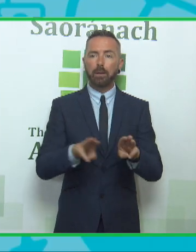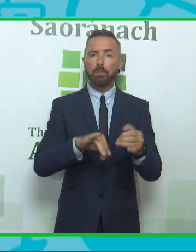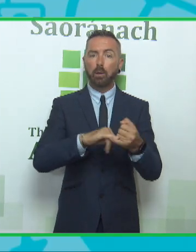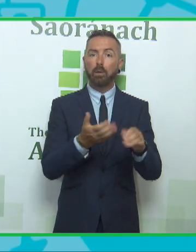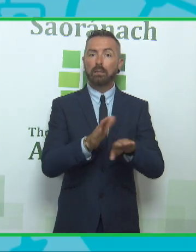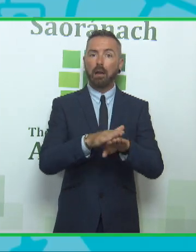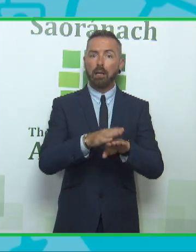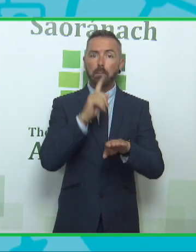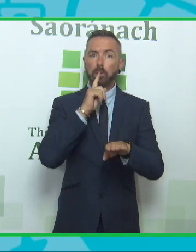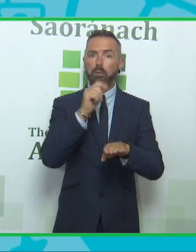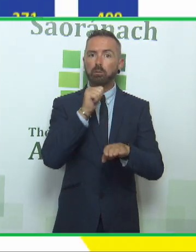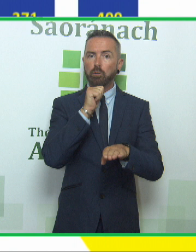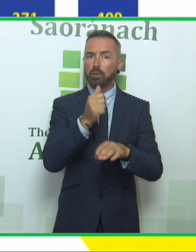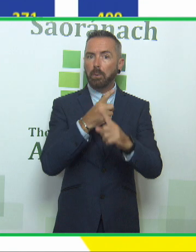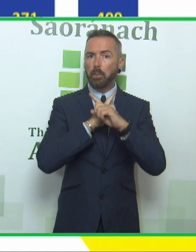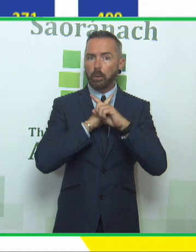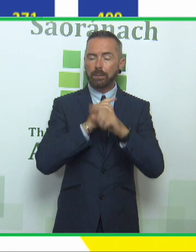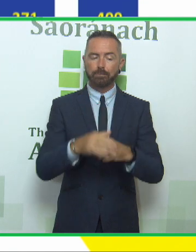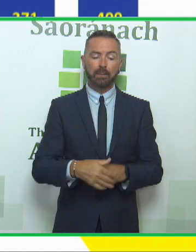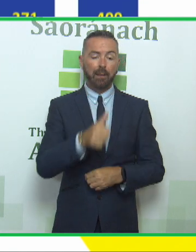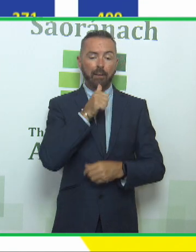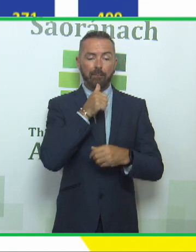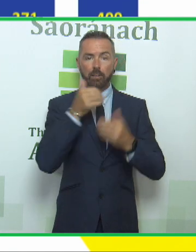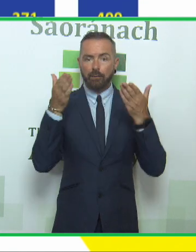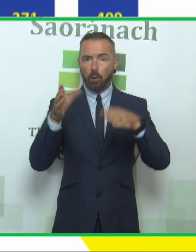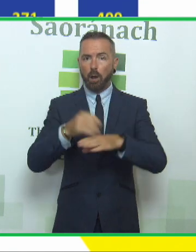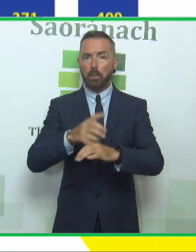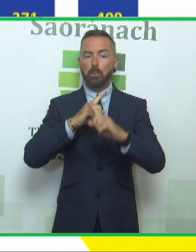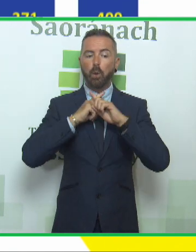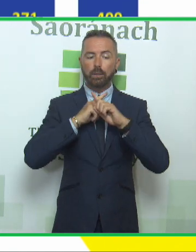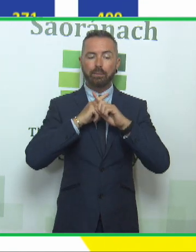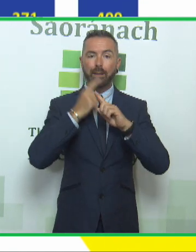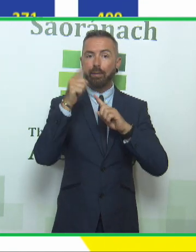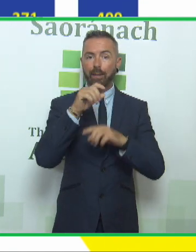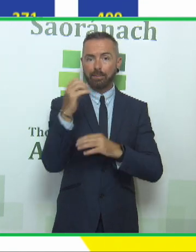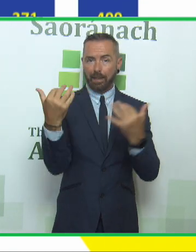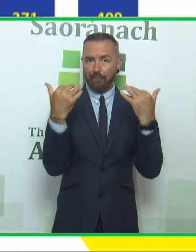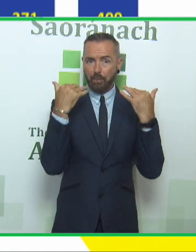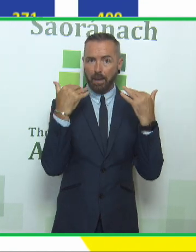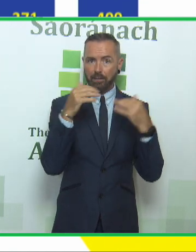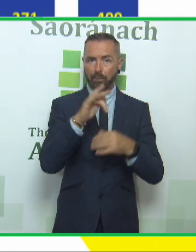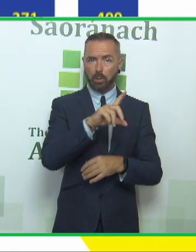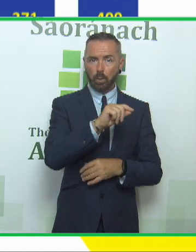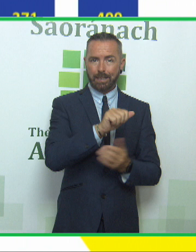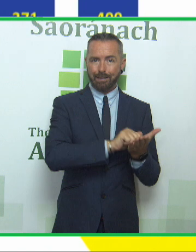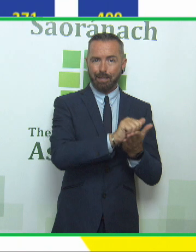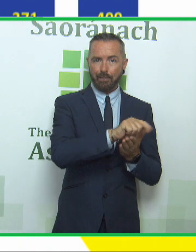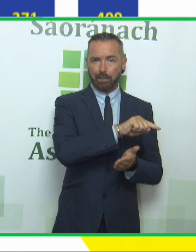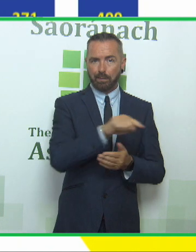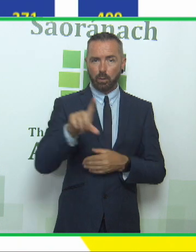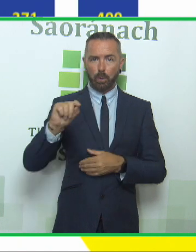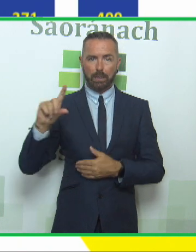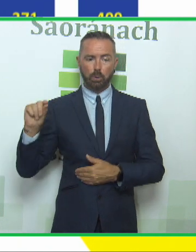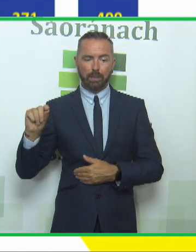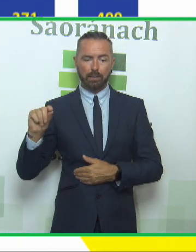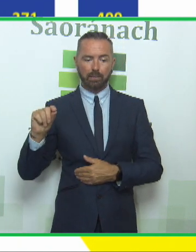poisonings deaths first. So this slide shows us the number of poisoning deaths for the year 2011 to 2020. For